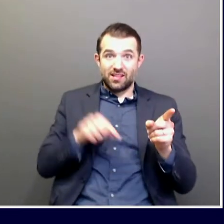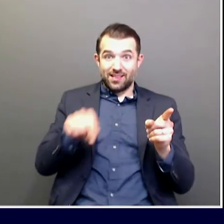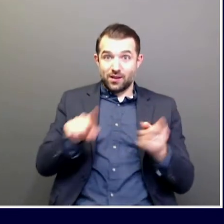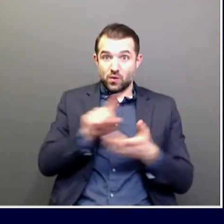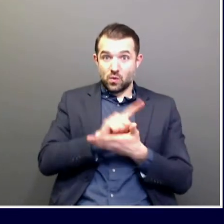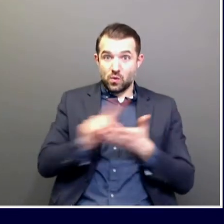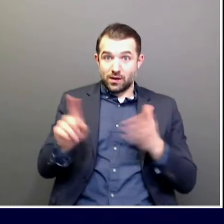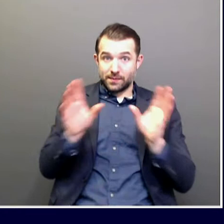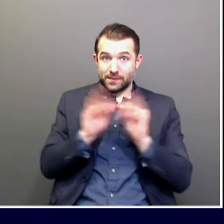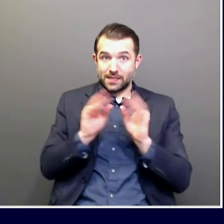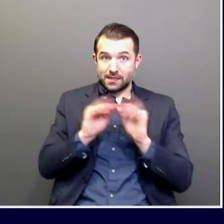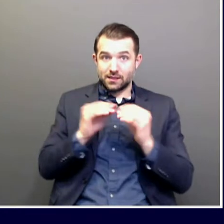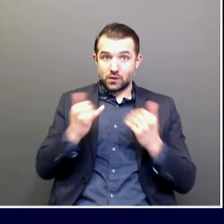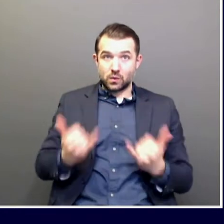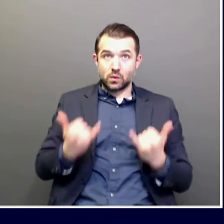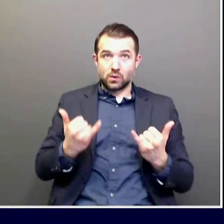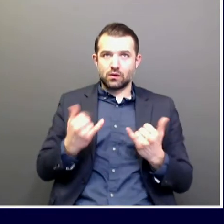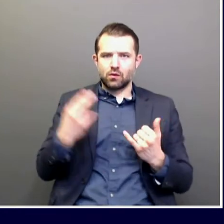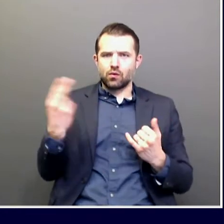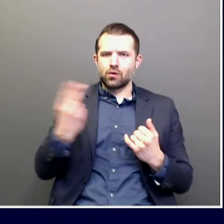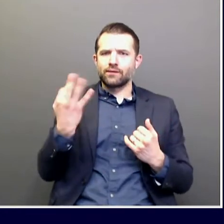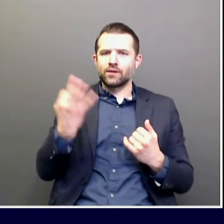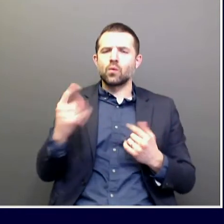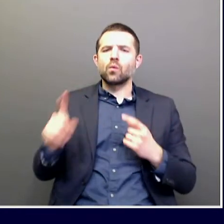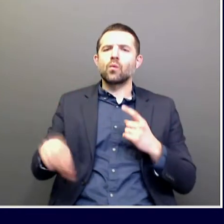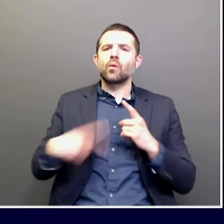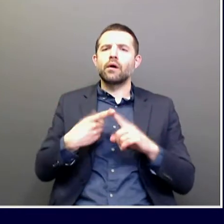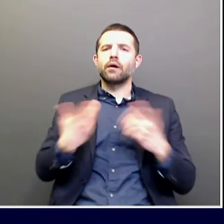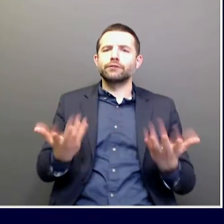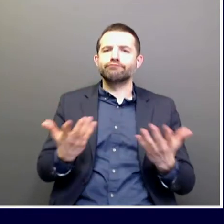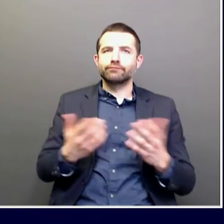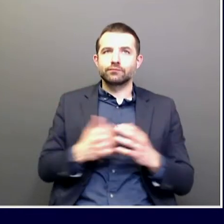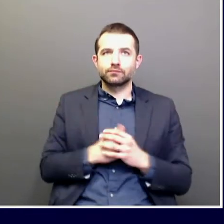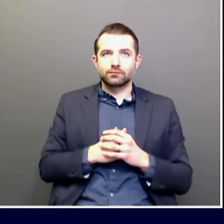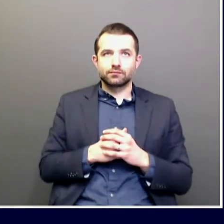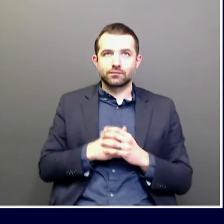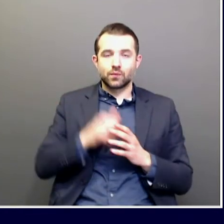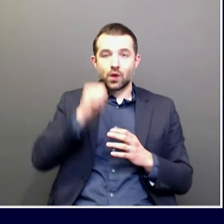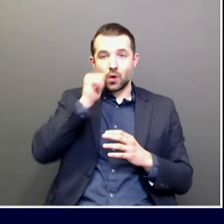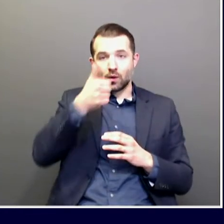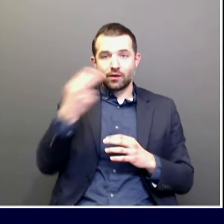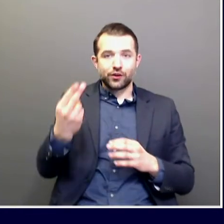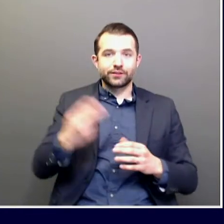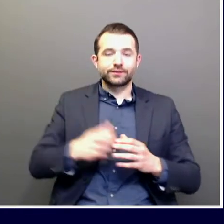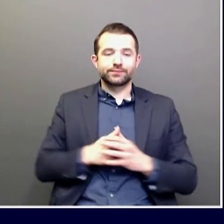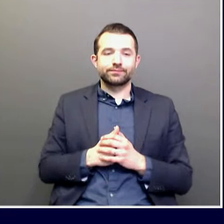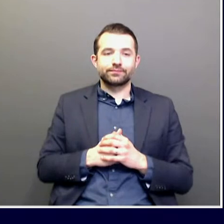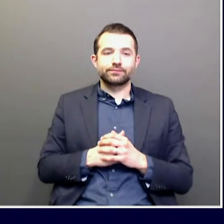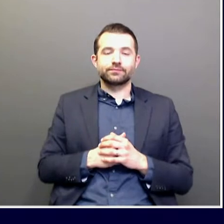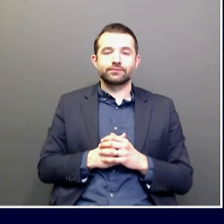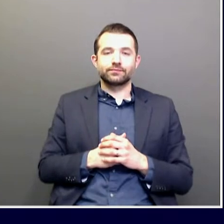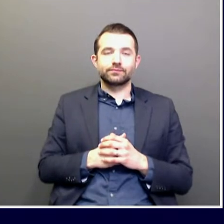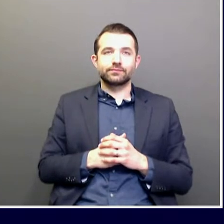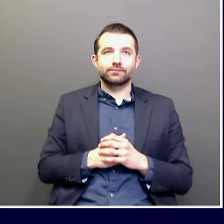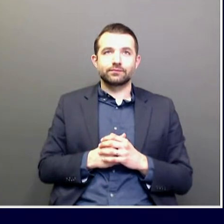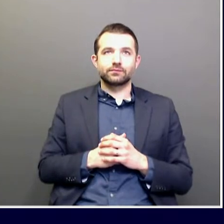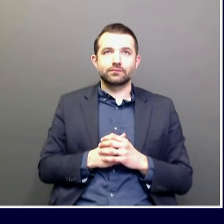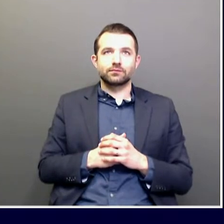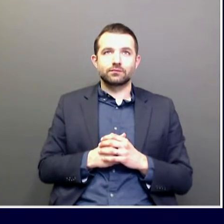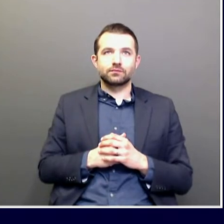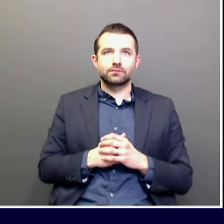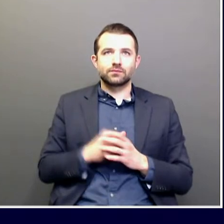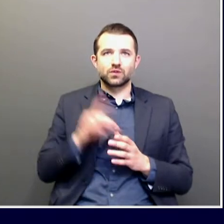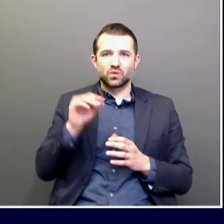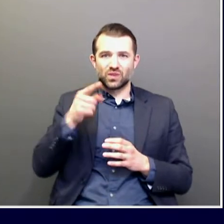of these meetings that there will be new recommendations forthcoming? I can't predict that, Joe. These meetings are not